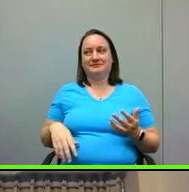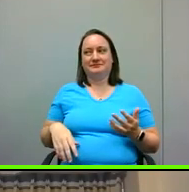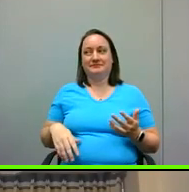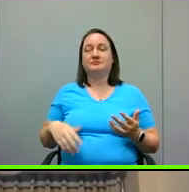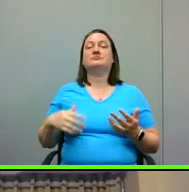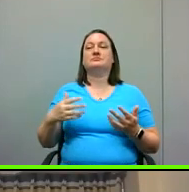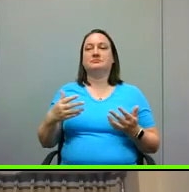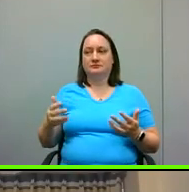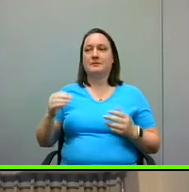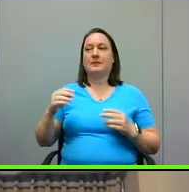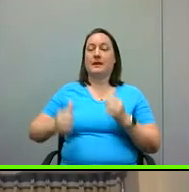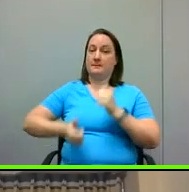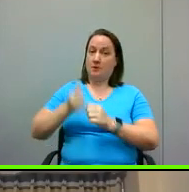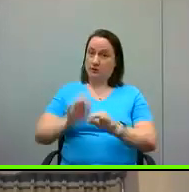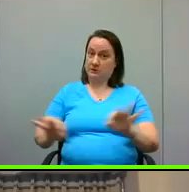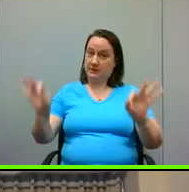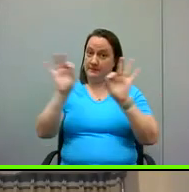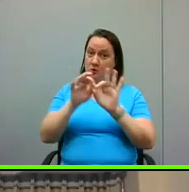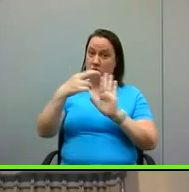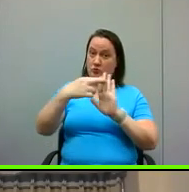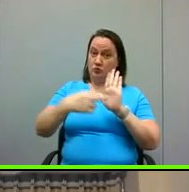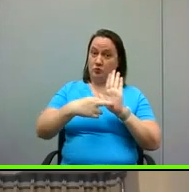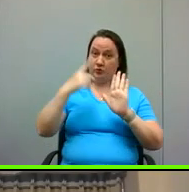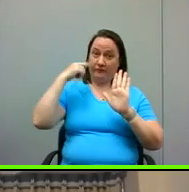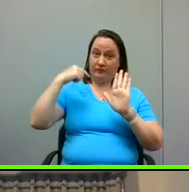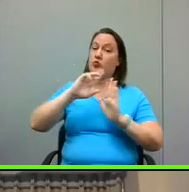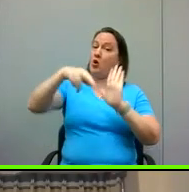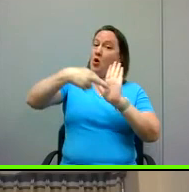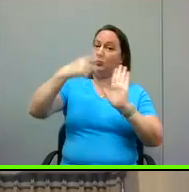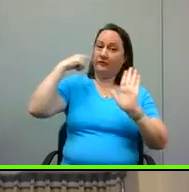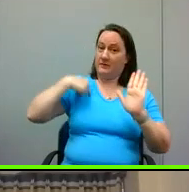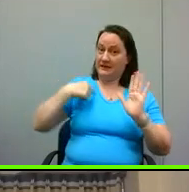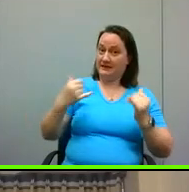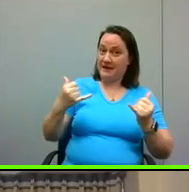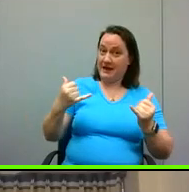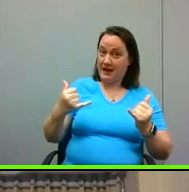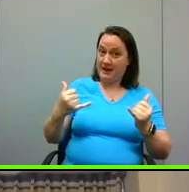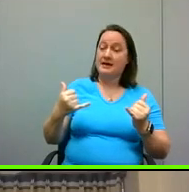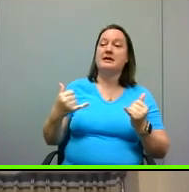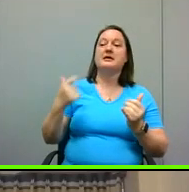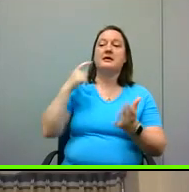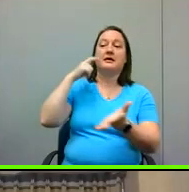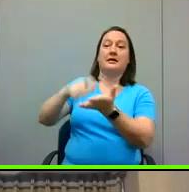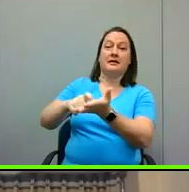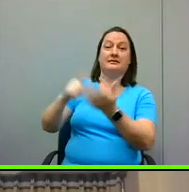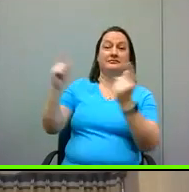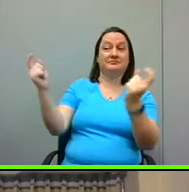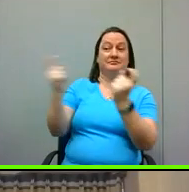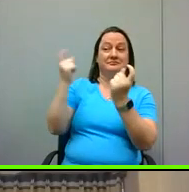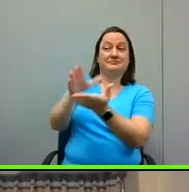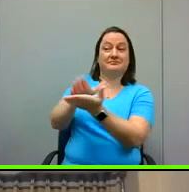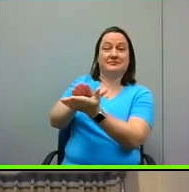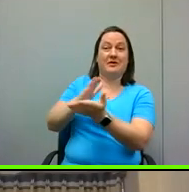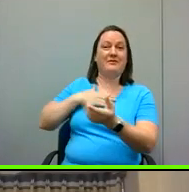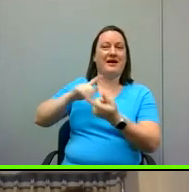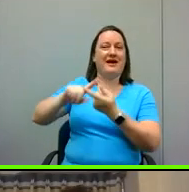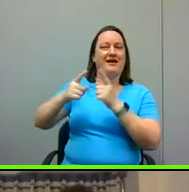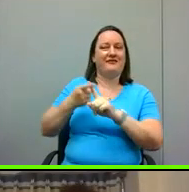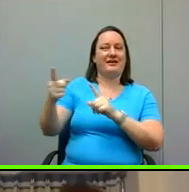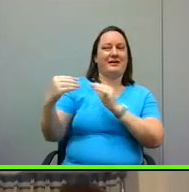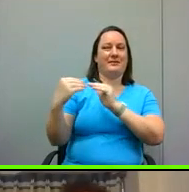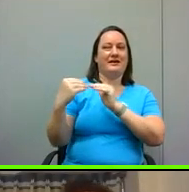So the most important role I have today is to recognize and celebrate my good friend and colleague,